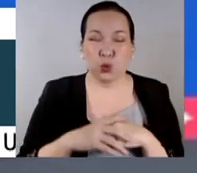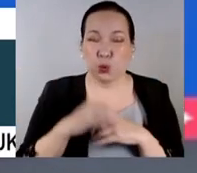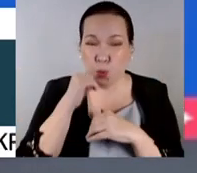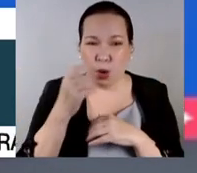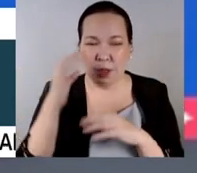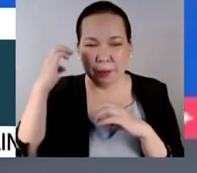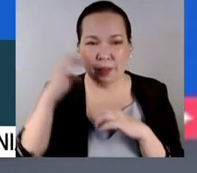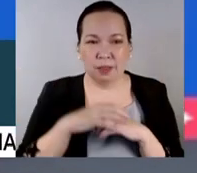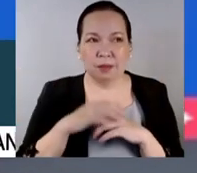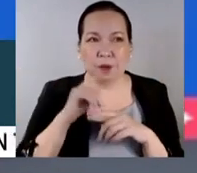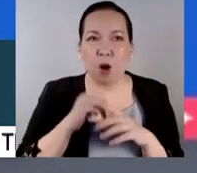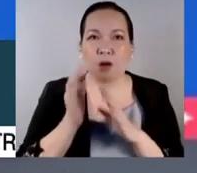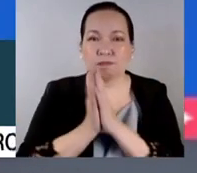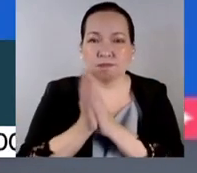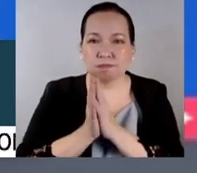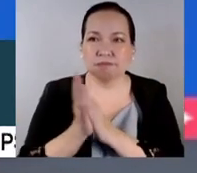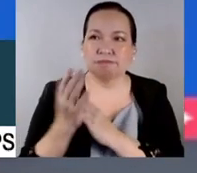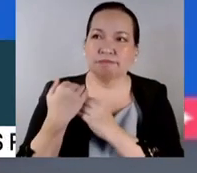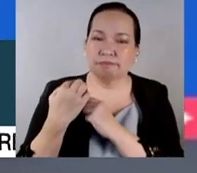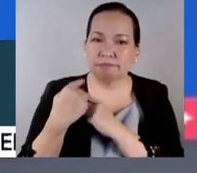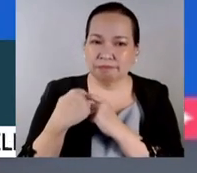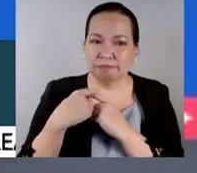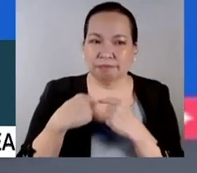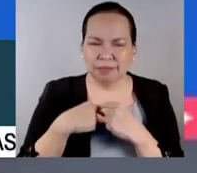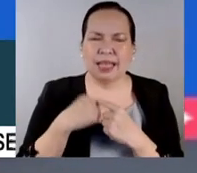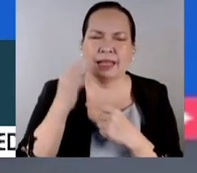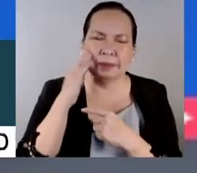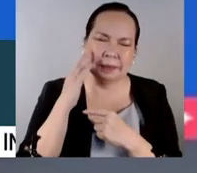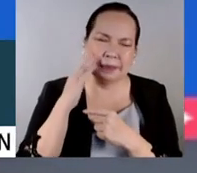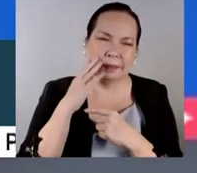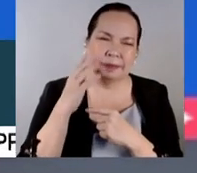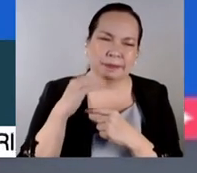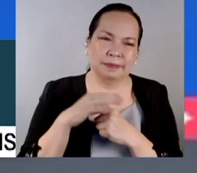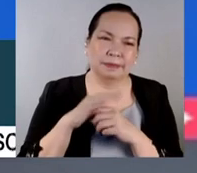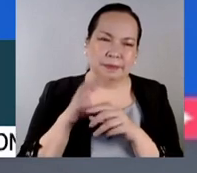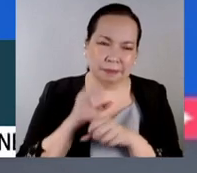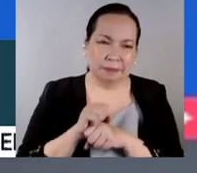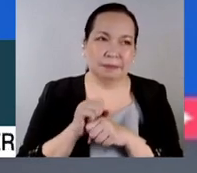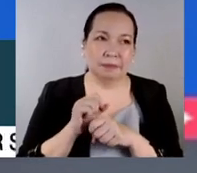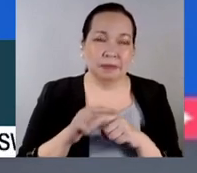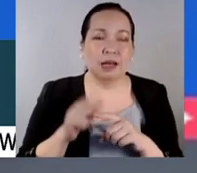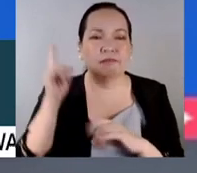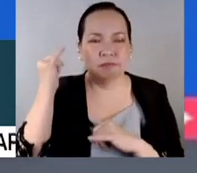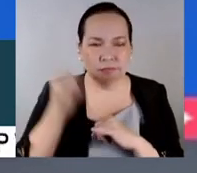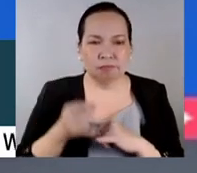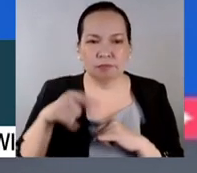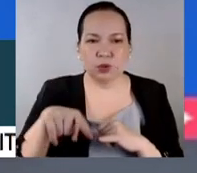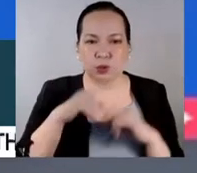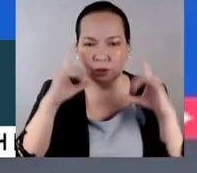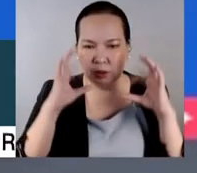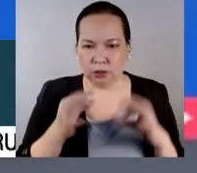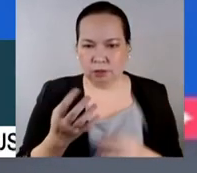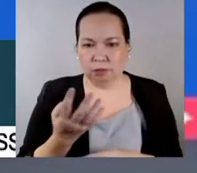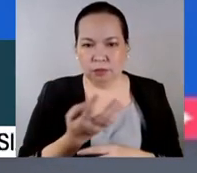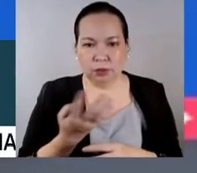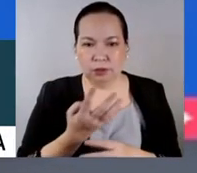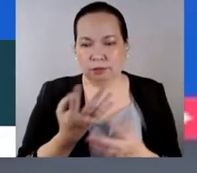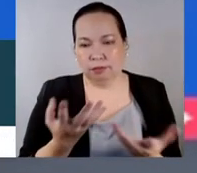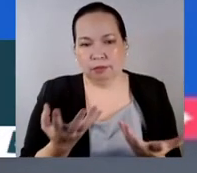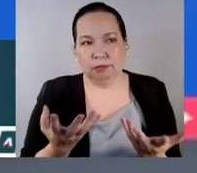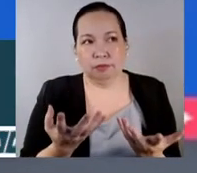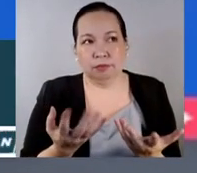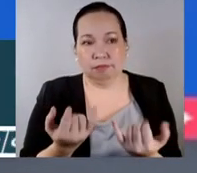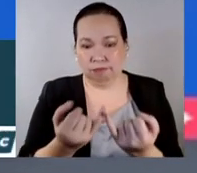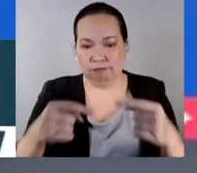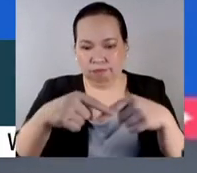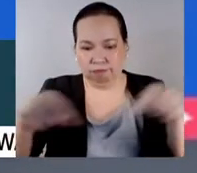Everybody's counting us out. We're used to that. But ultimately, it has to be decided between those four lines. The crowd's not going to decide